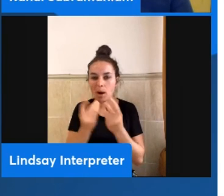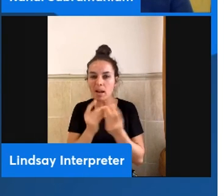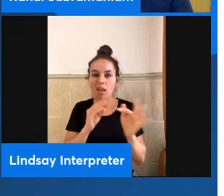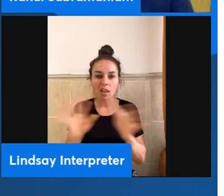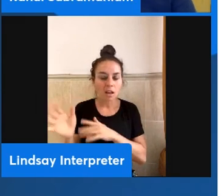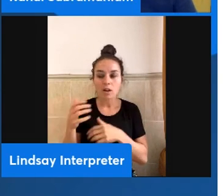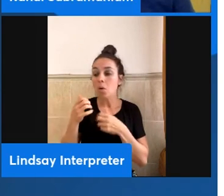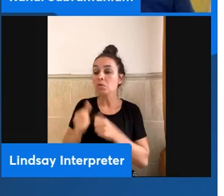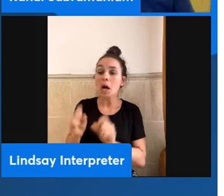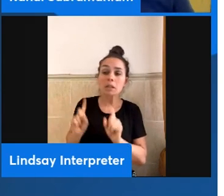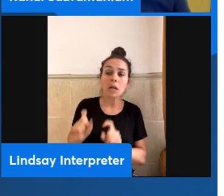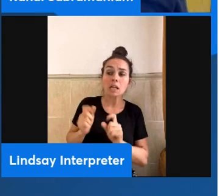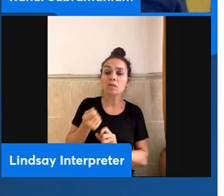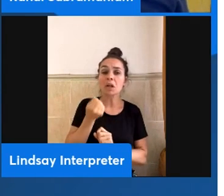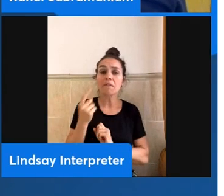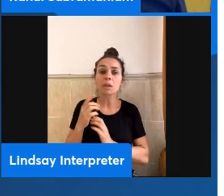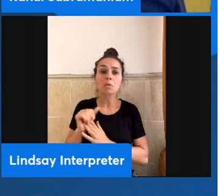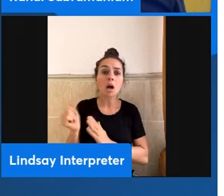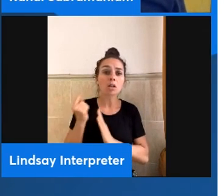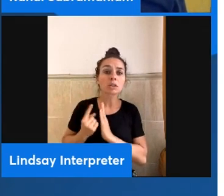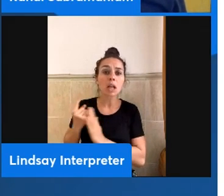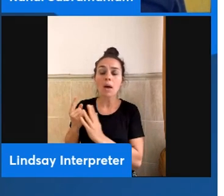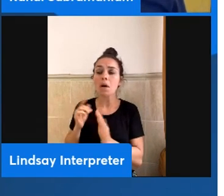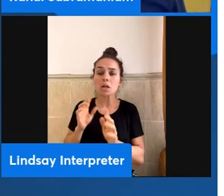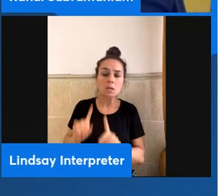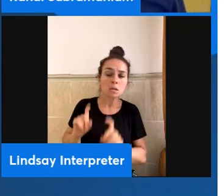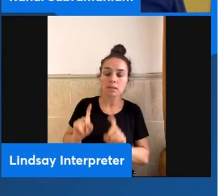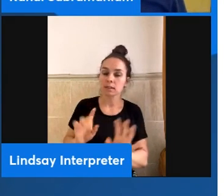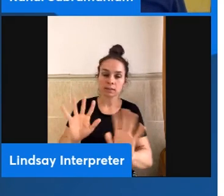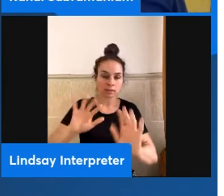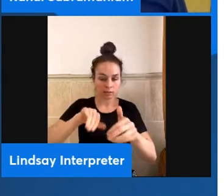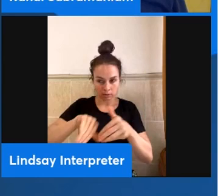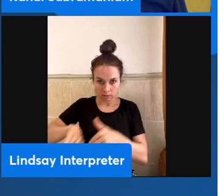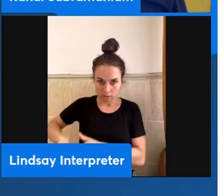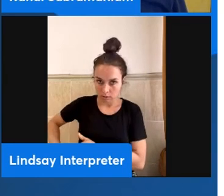few dollars an hour and see what happens. That's exactly. A much better way for everyone.